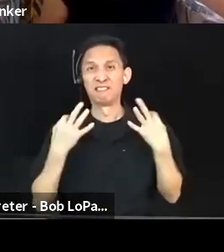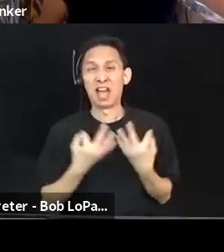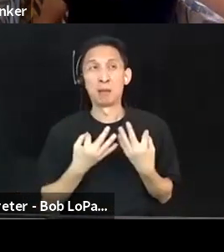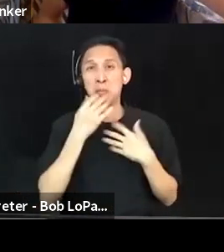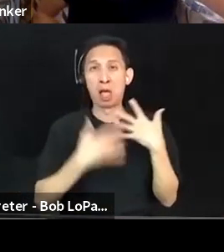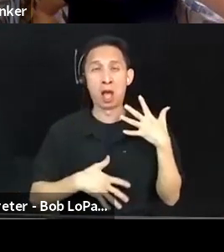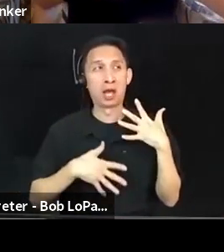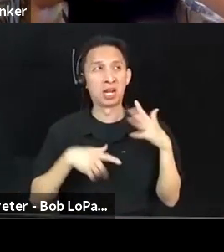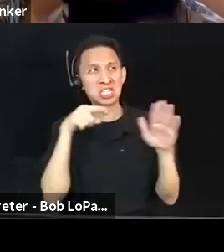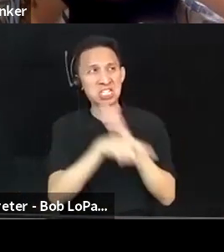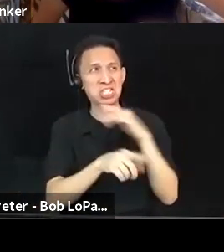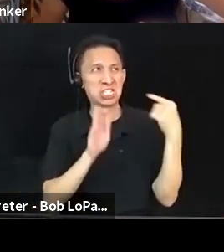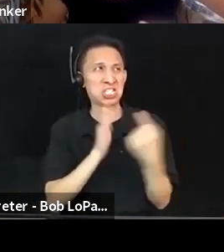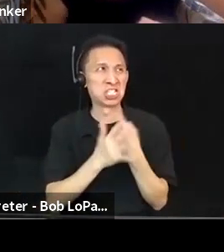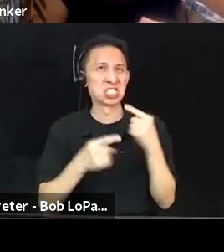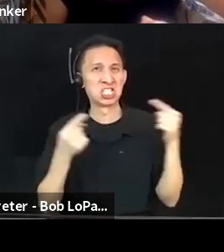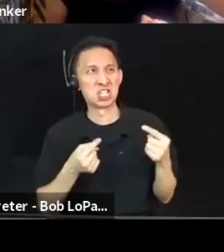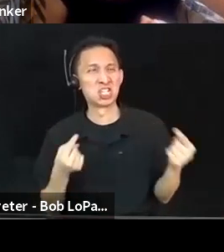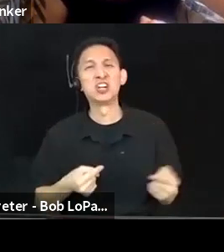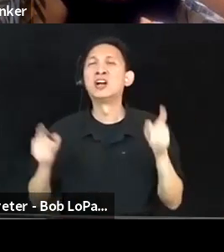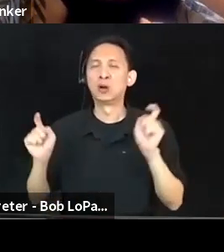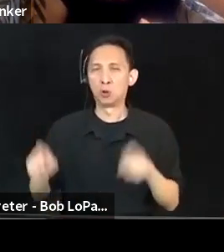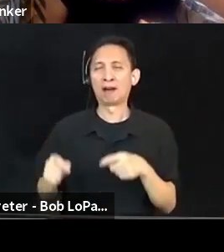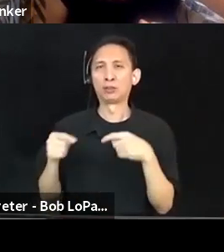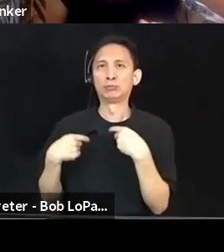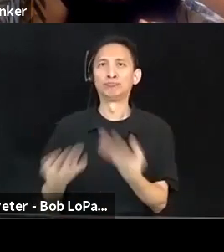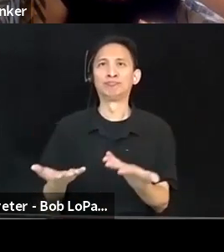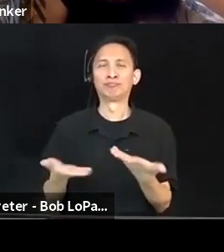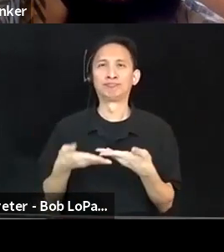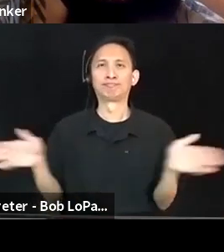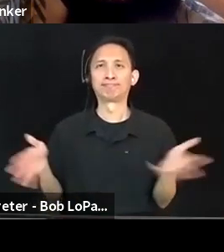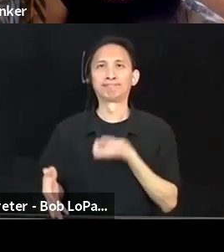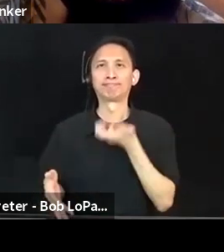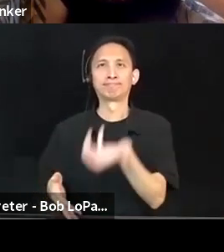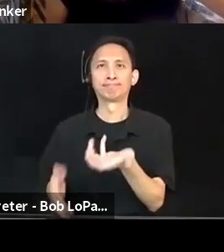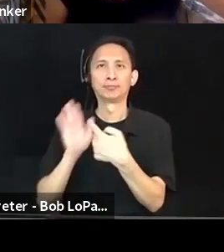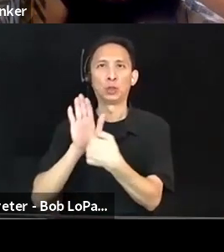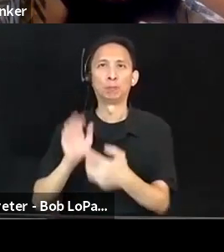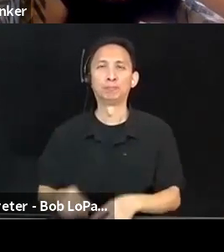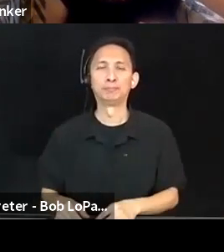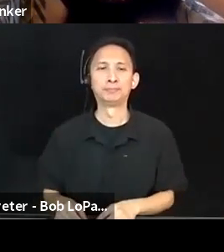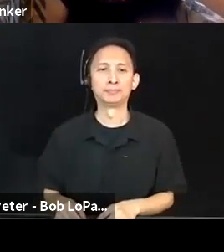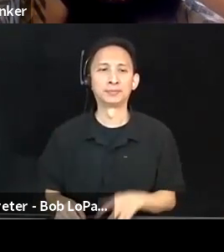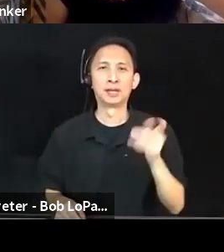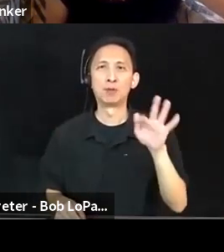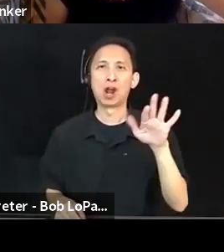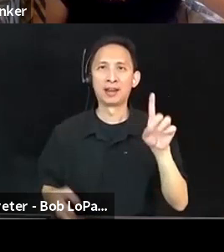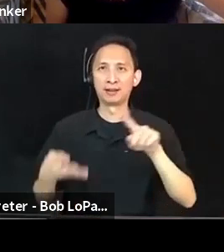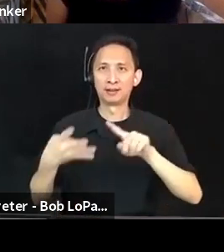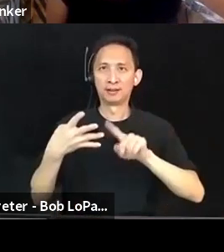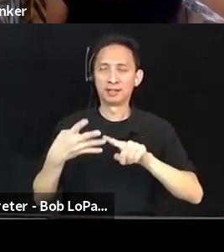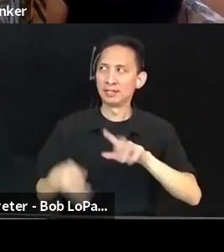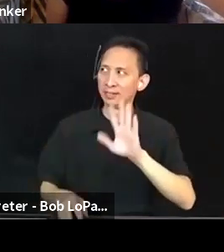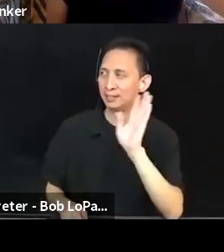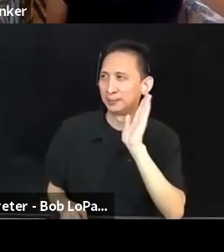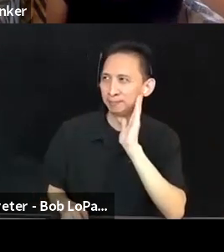something we have to look into. Brad, do you want to add anything? Yeah, I think Achille's